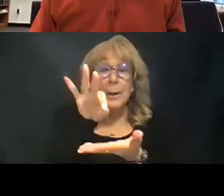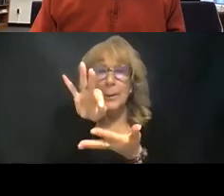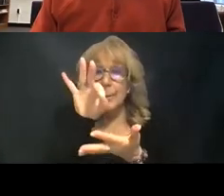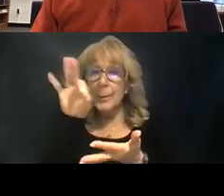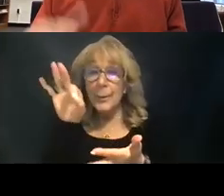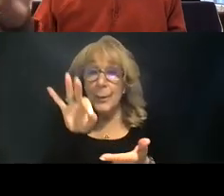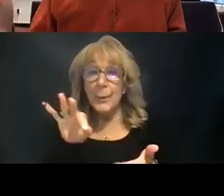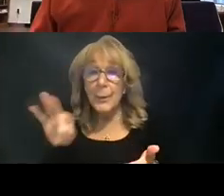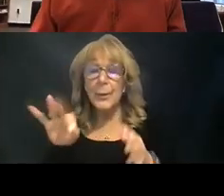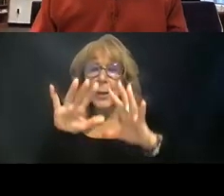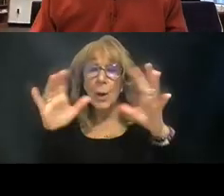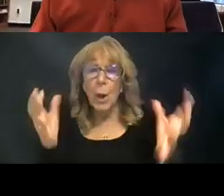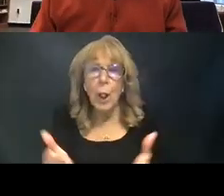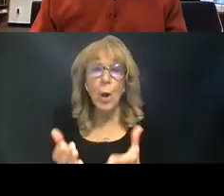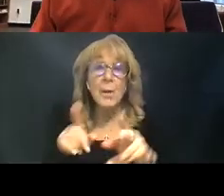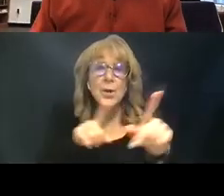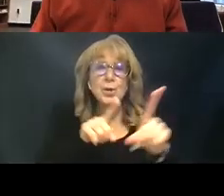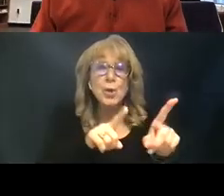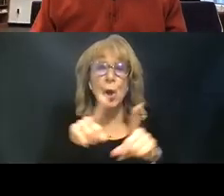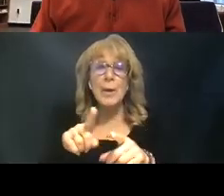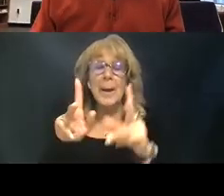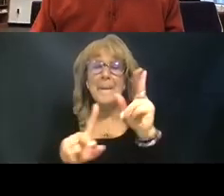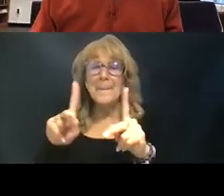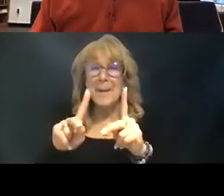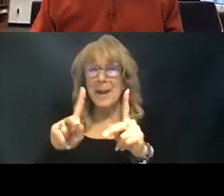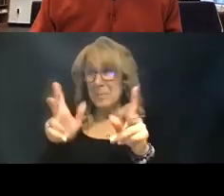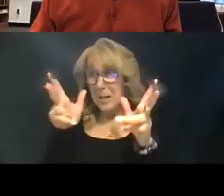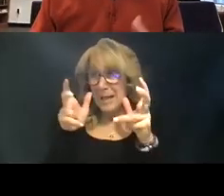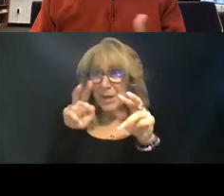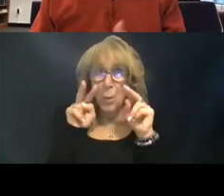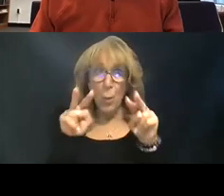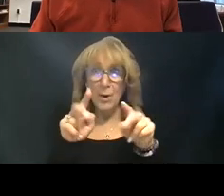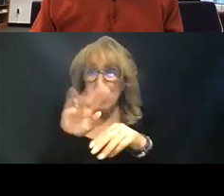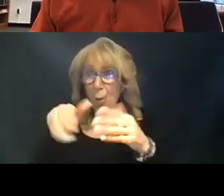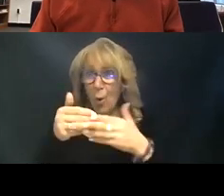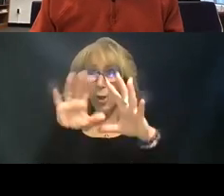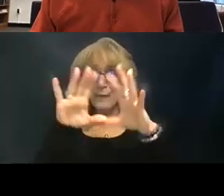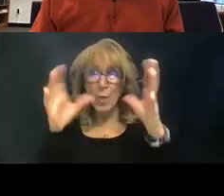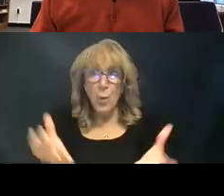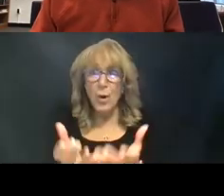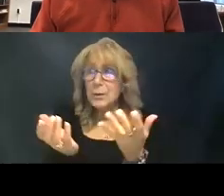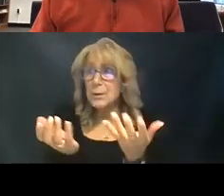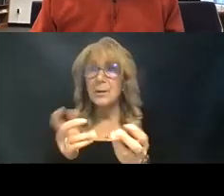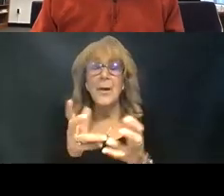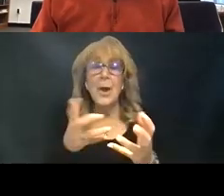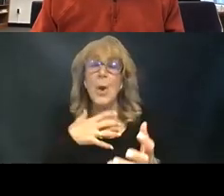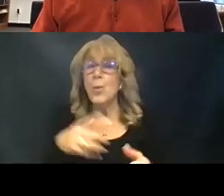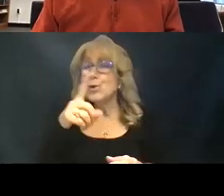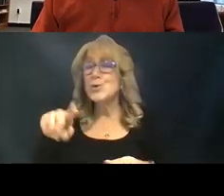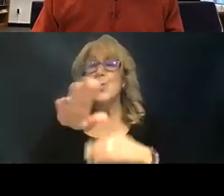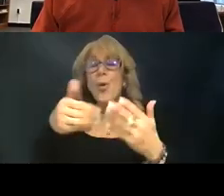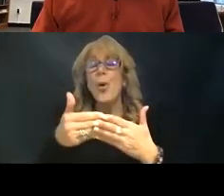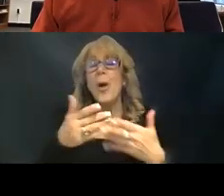around the globe. And in fact, your people are listening, as far as we know, from all over the world. And so we wish you all a happy holiday